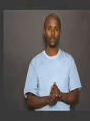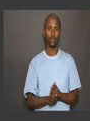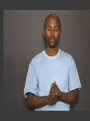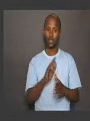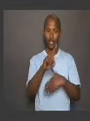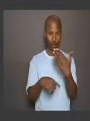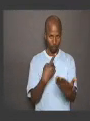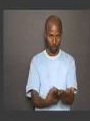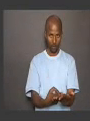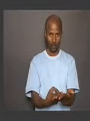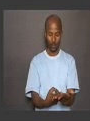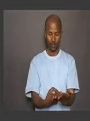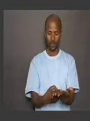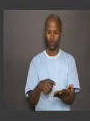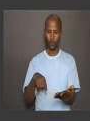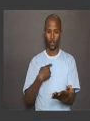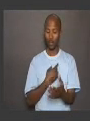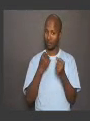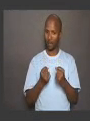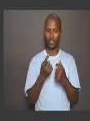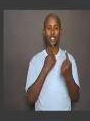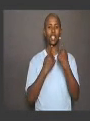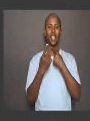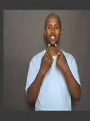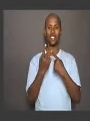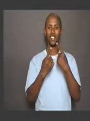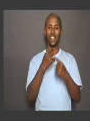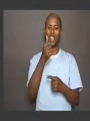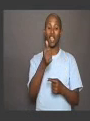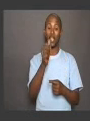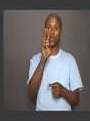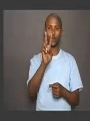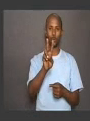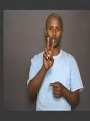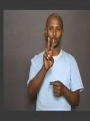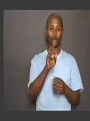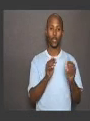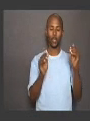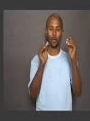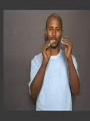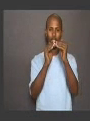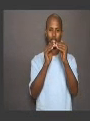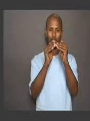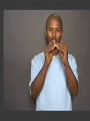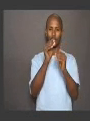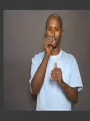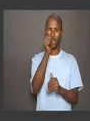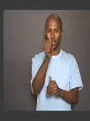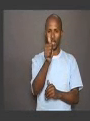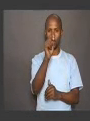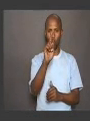Therefore, we can say that A2 equals